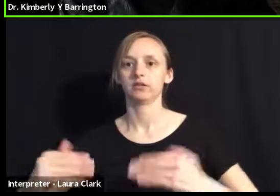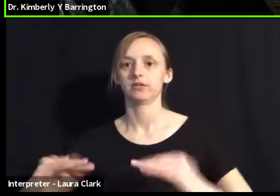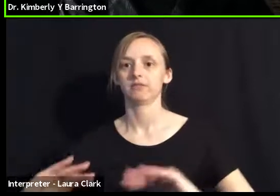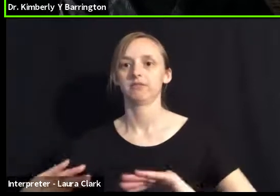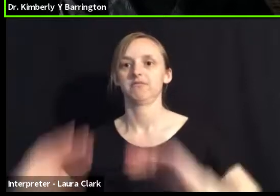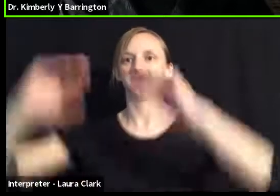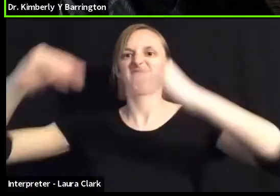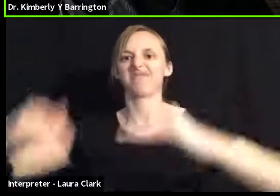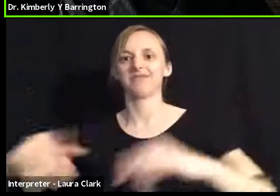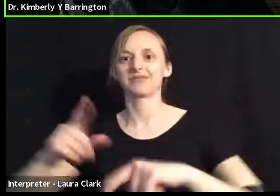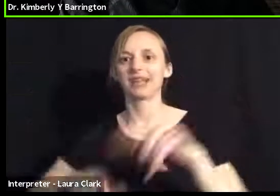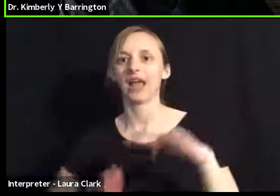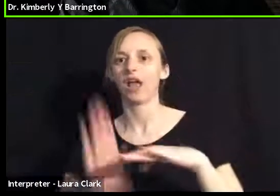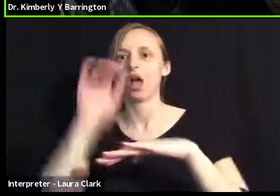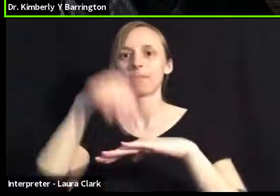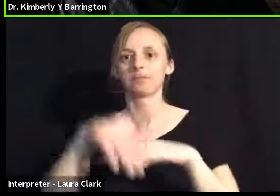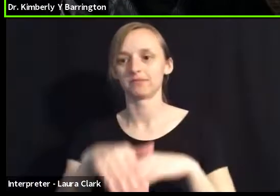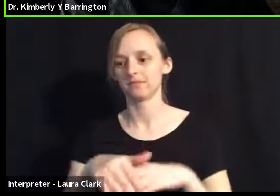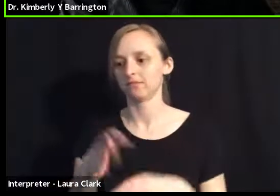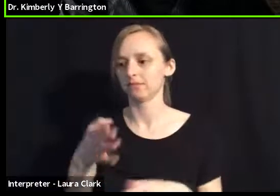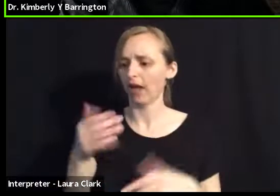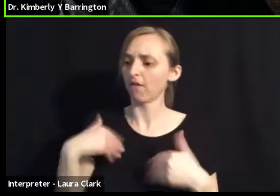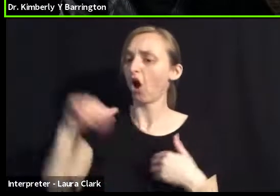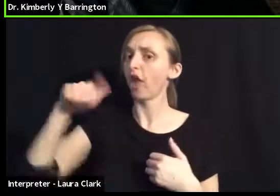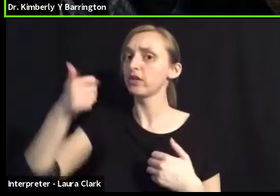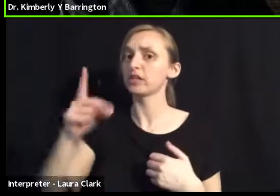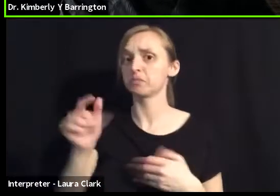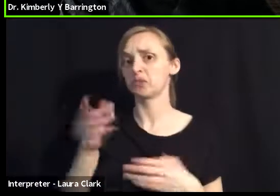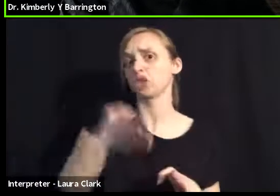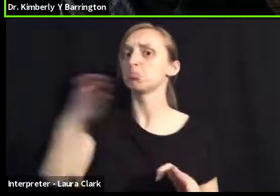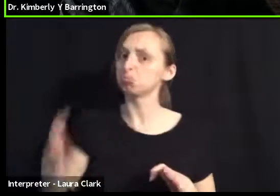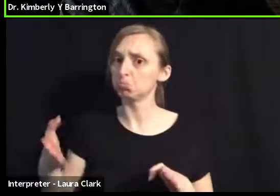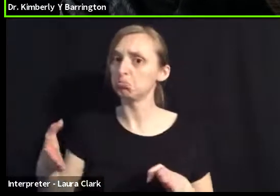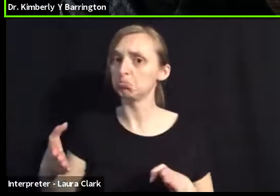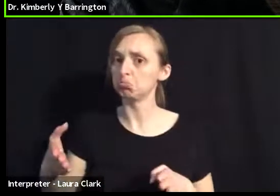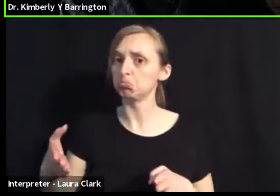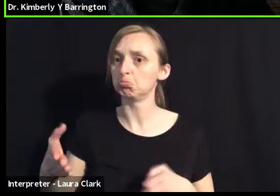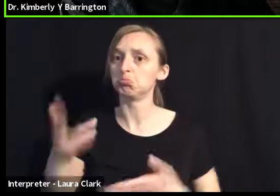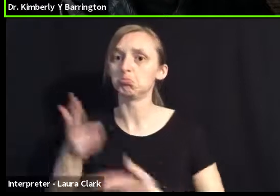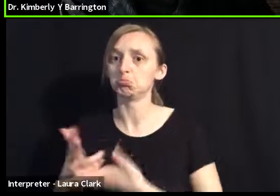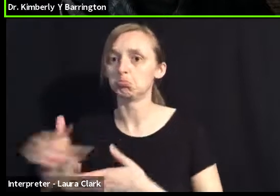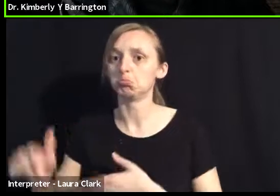Your story is a rarity.